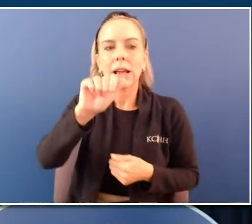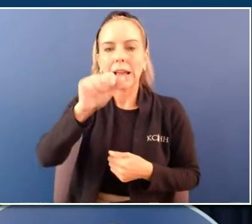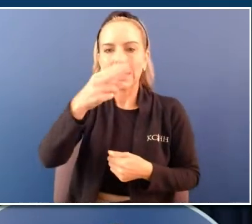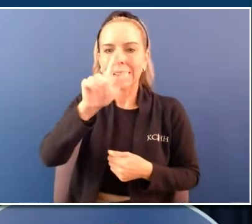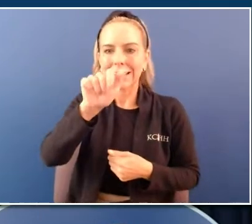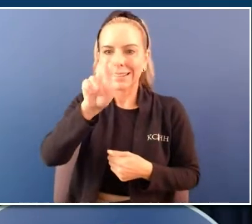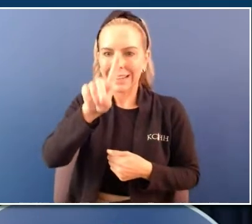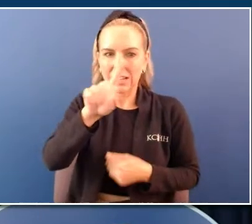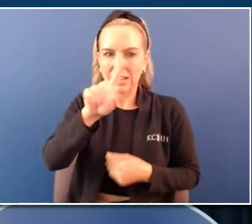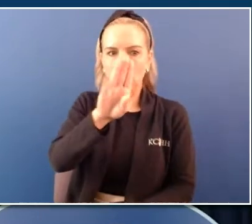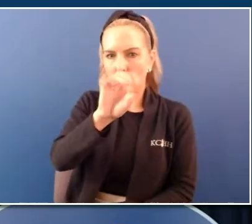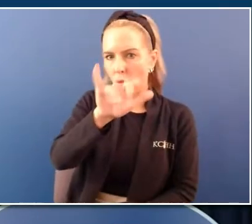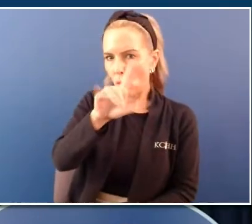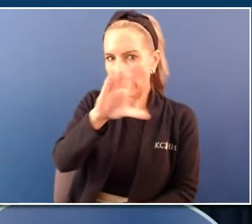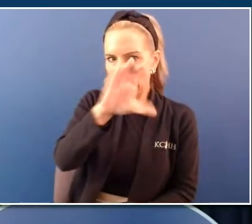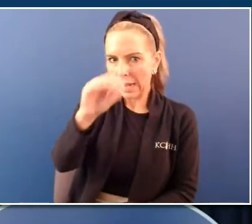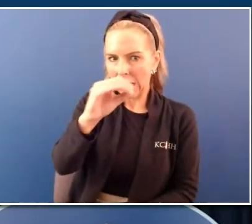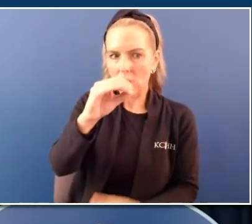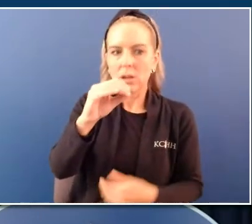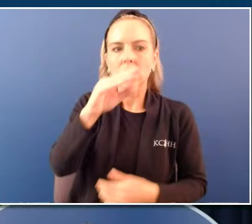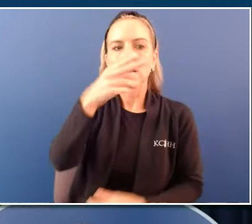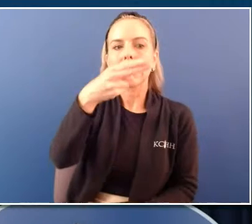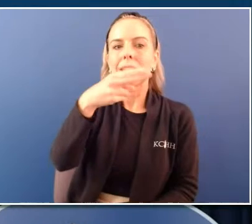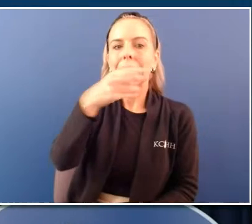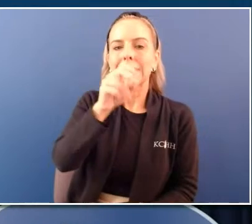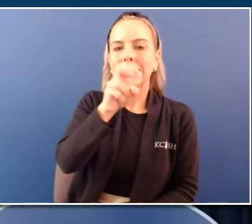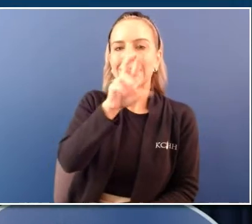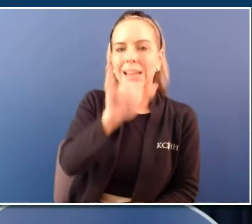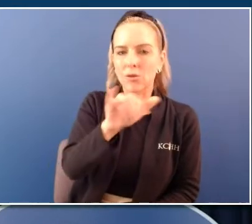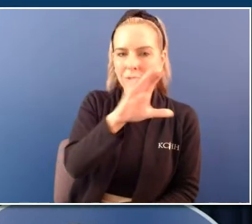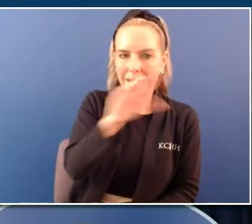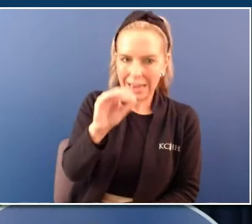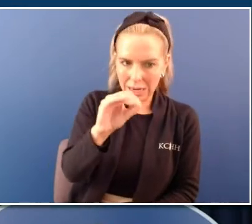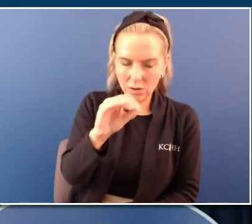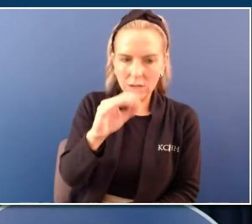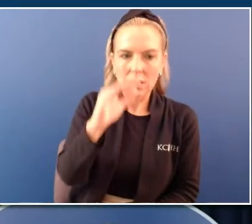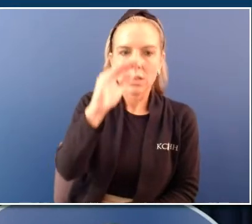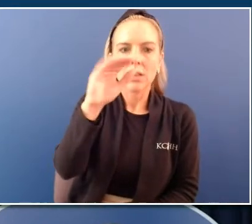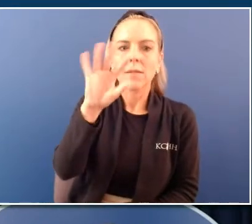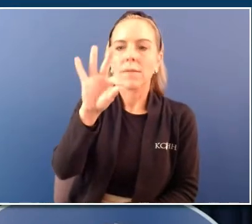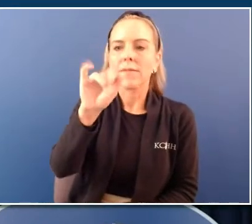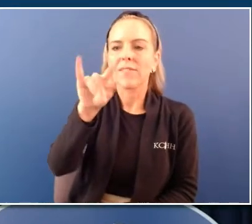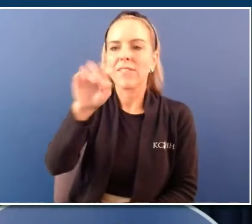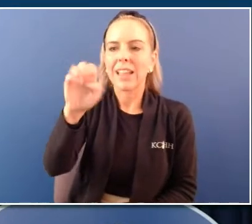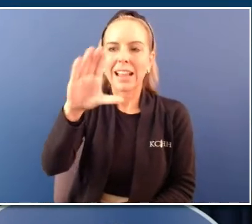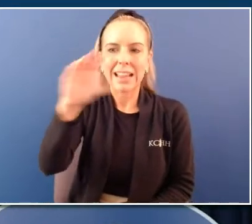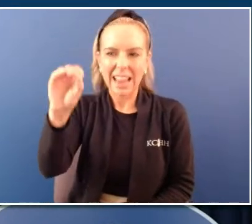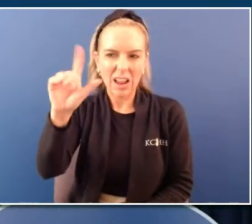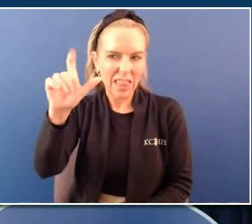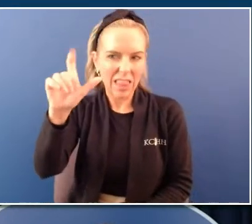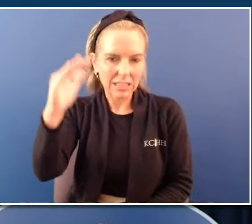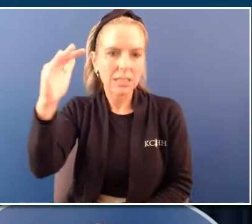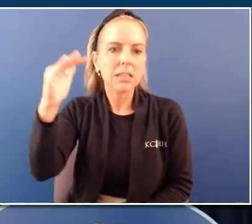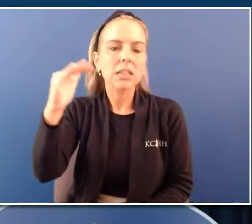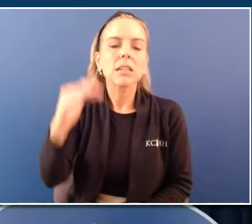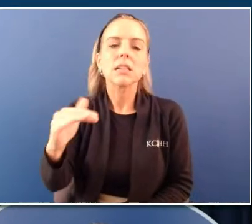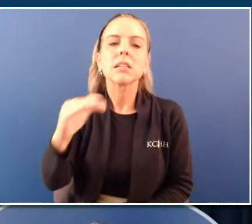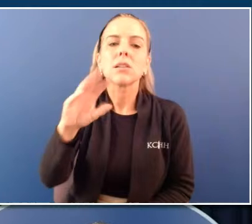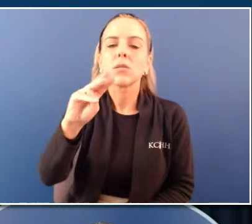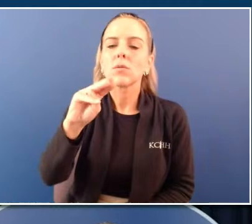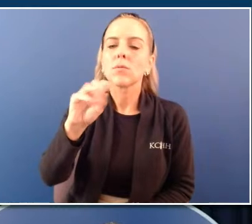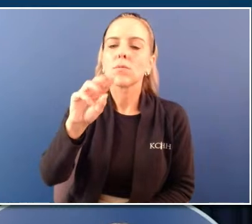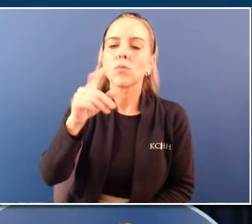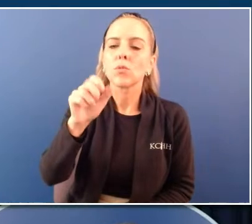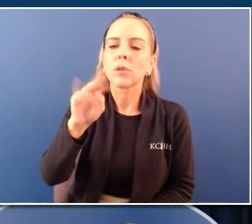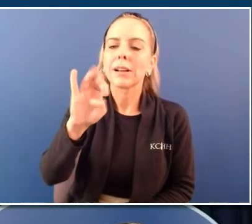County, Eminence in Henry County, Fayette County is Lexington, and then in Morganfield in